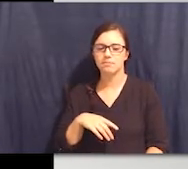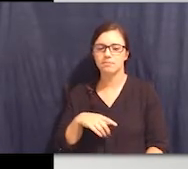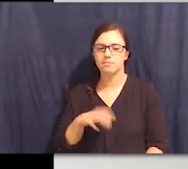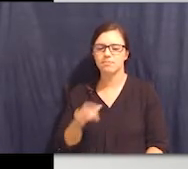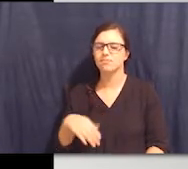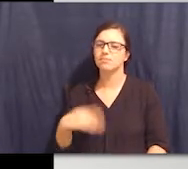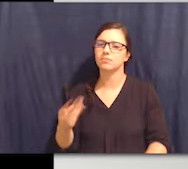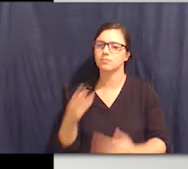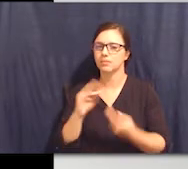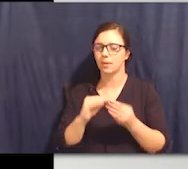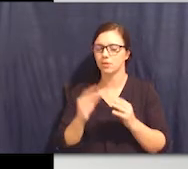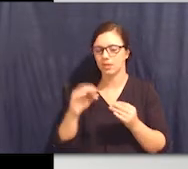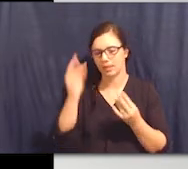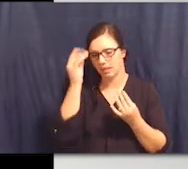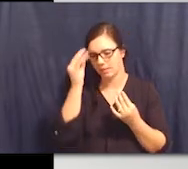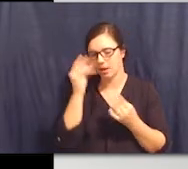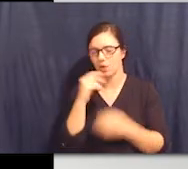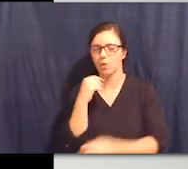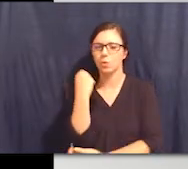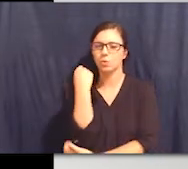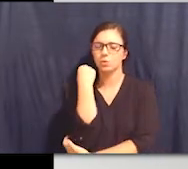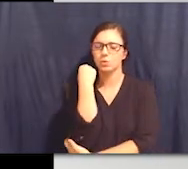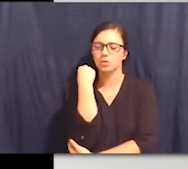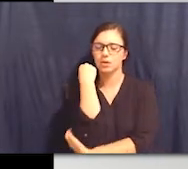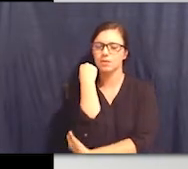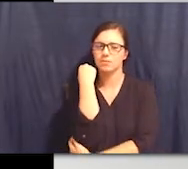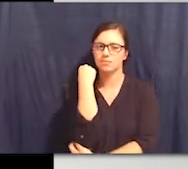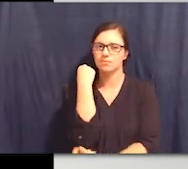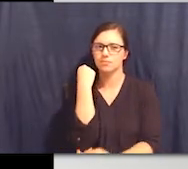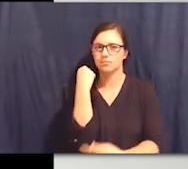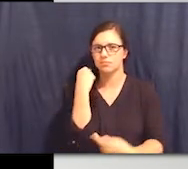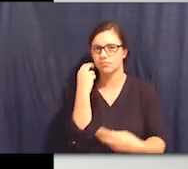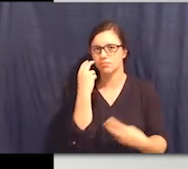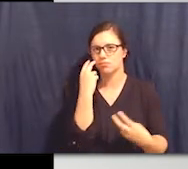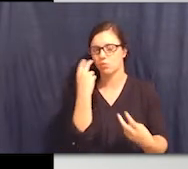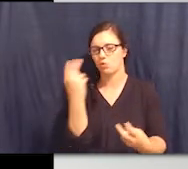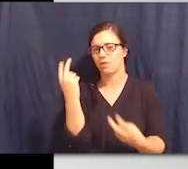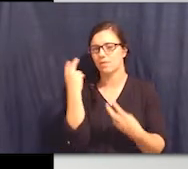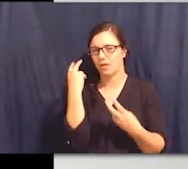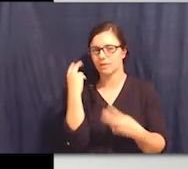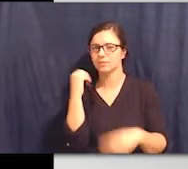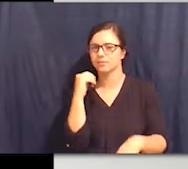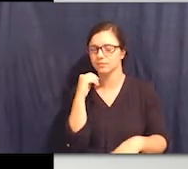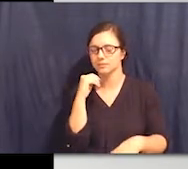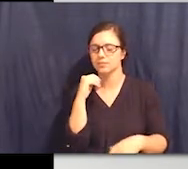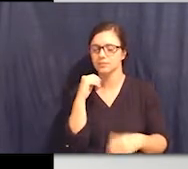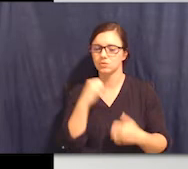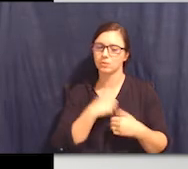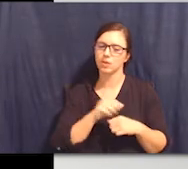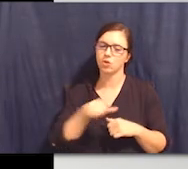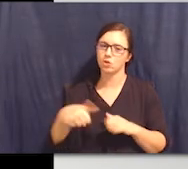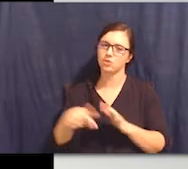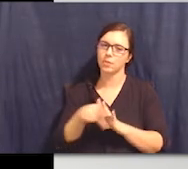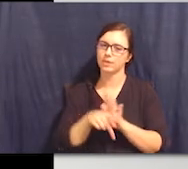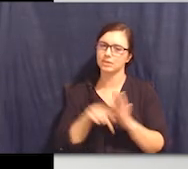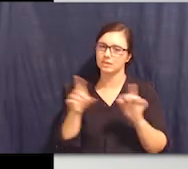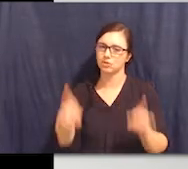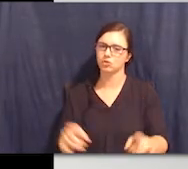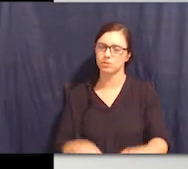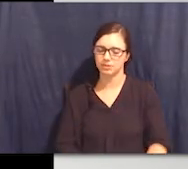some numbers that we can think about and reflect on to make other policy